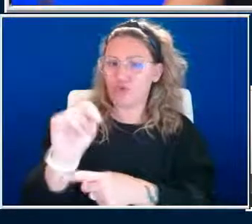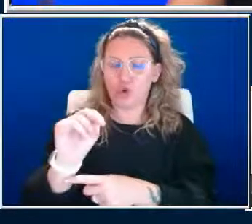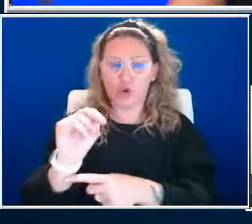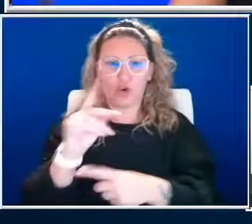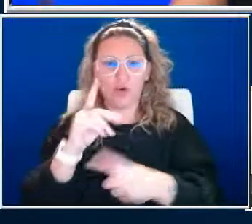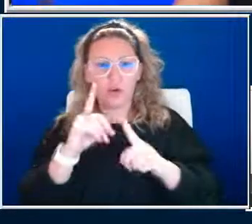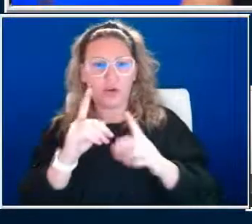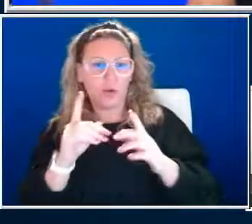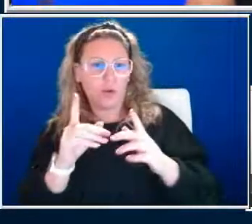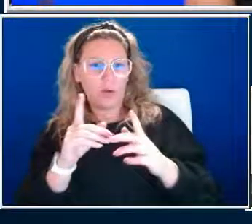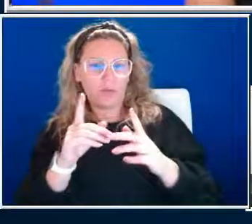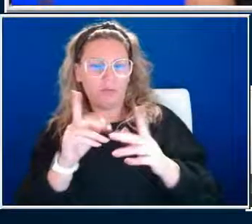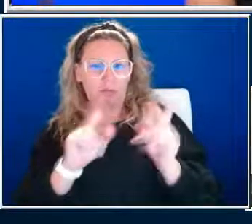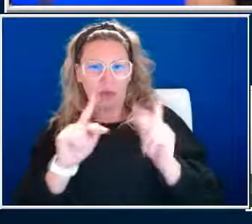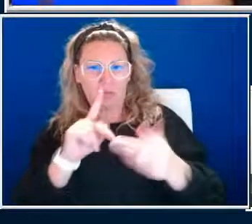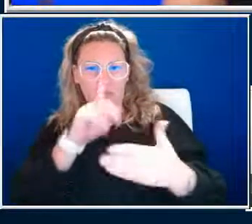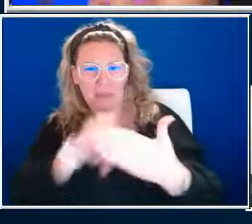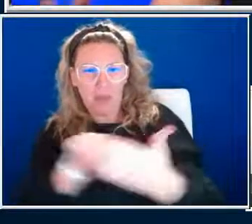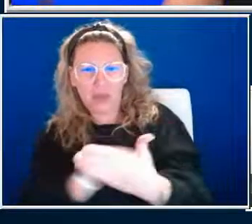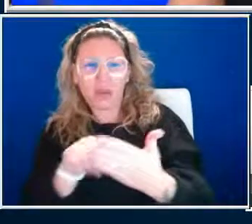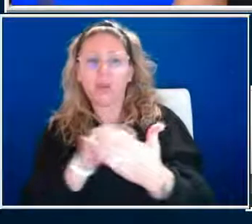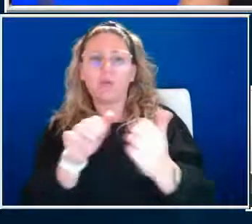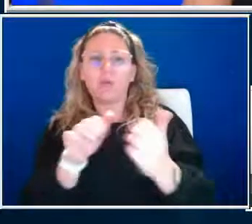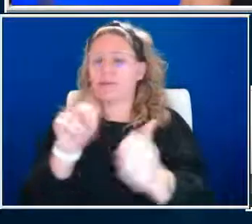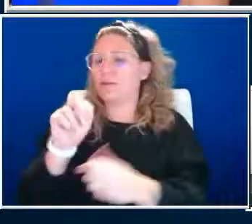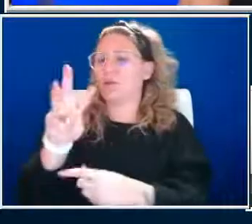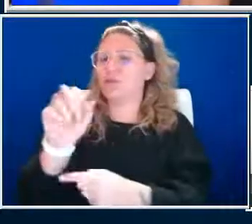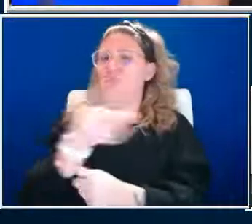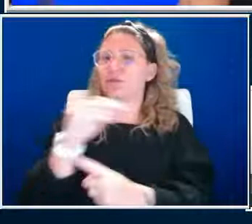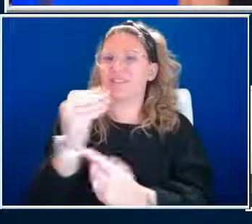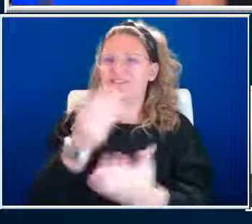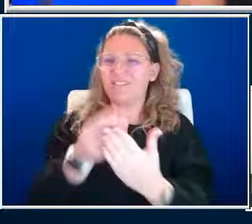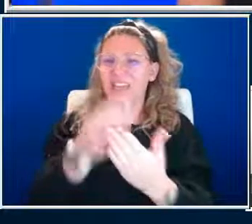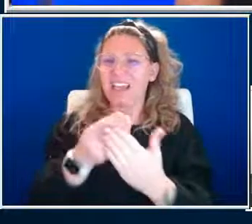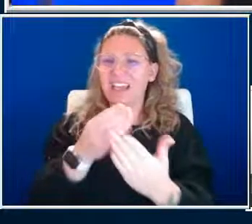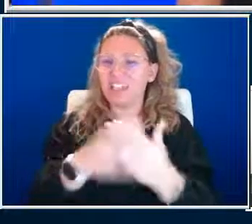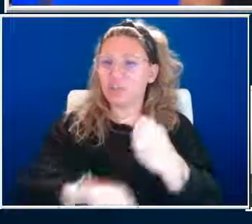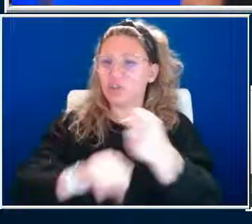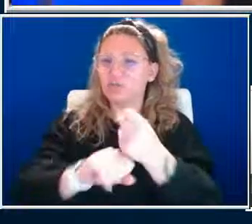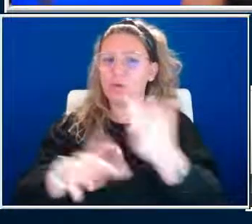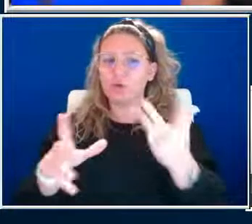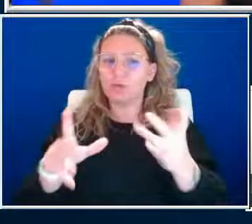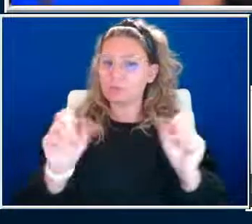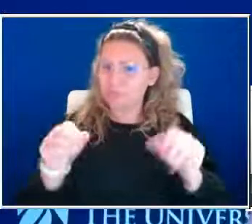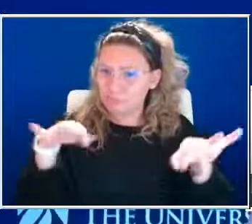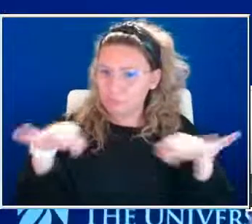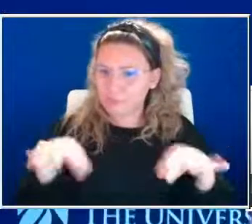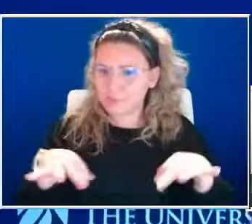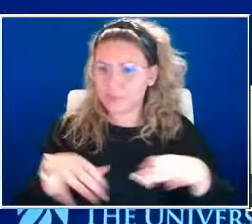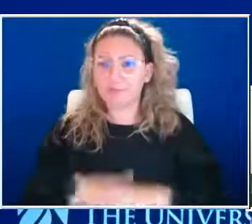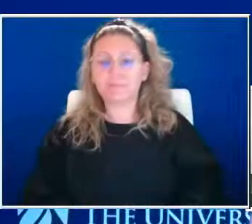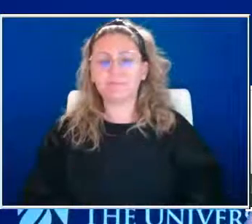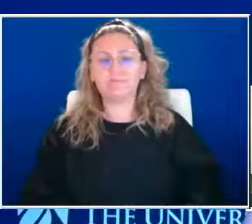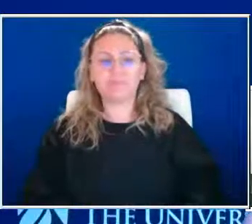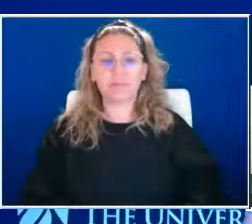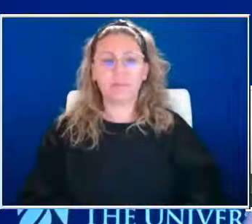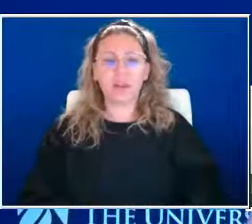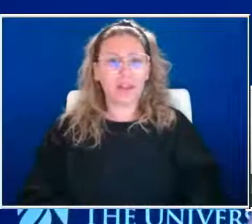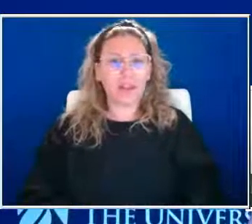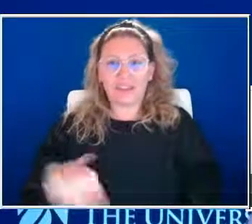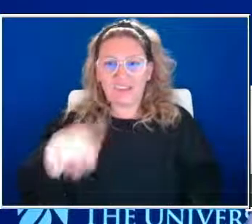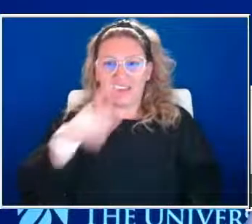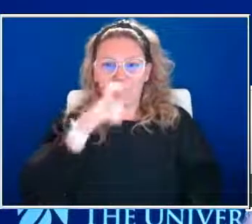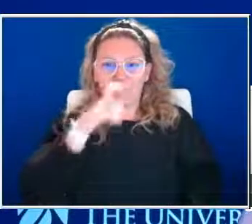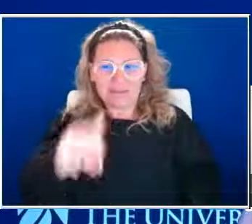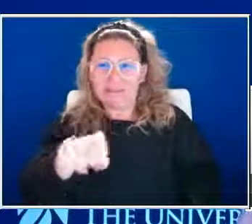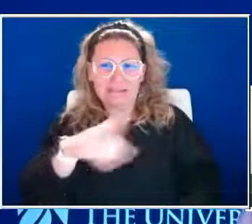news outlets and one of its financial backers. Walk us through that one. Yeah, I don't think they should have to defend it necessarily.